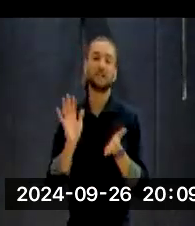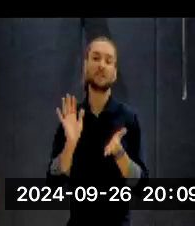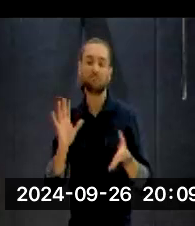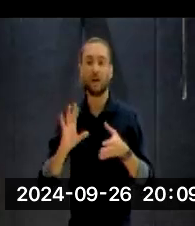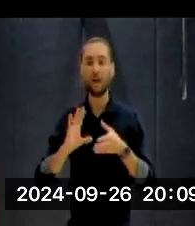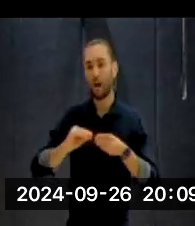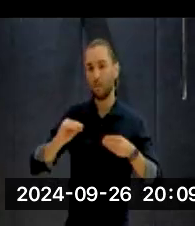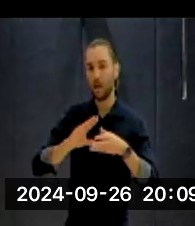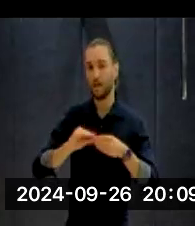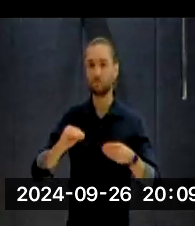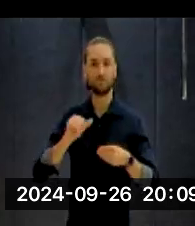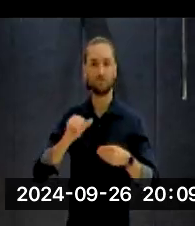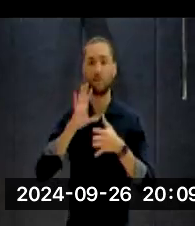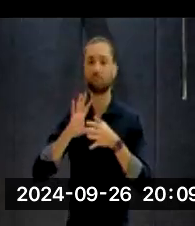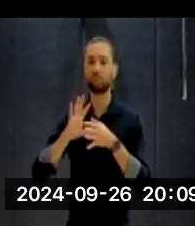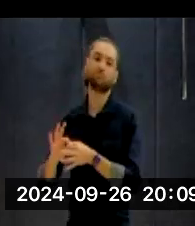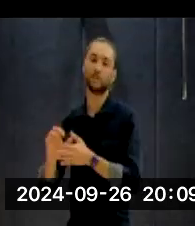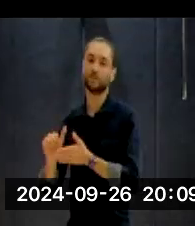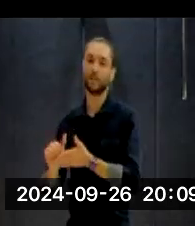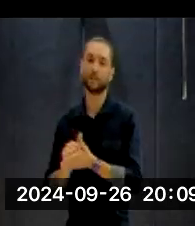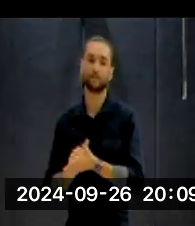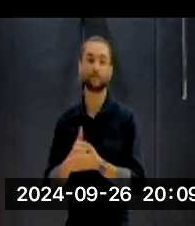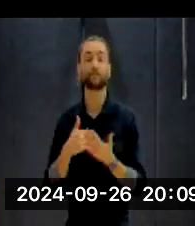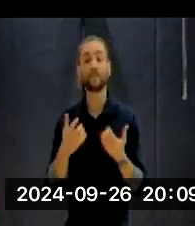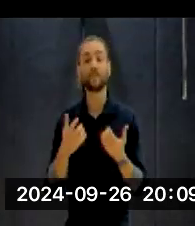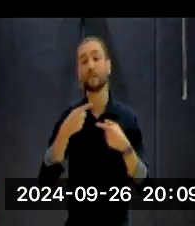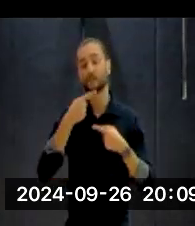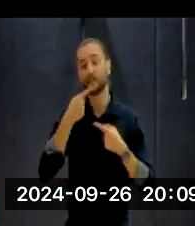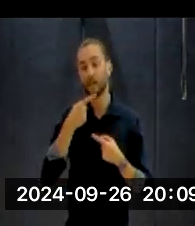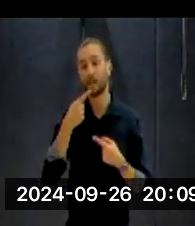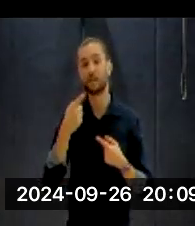comment, non-agenda, but I just want to say that